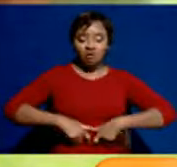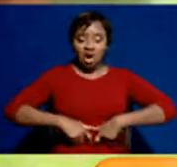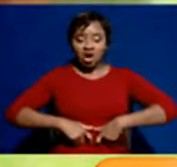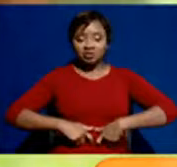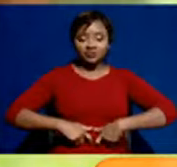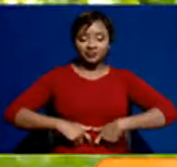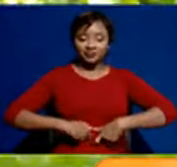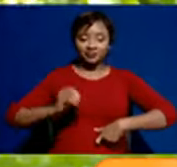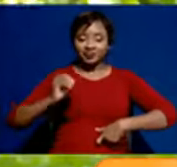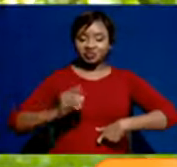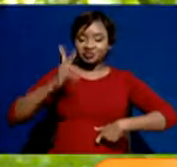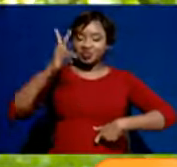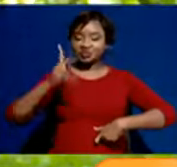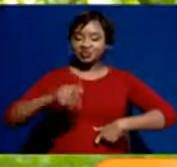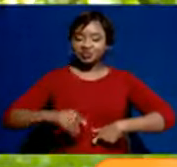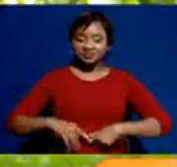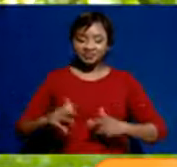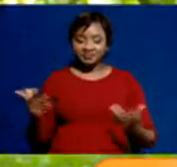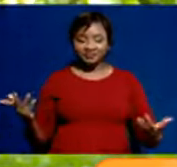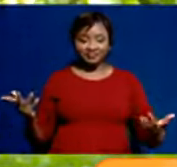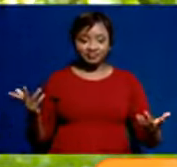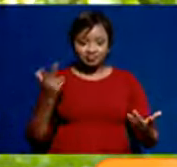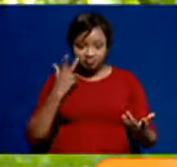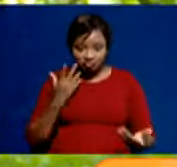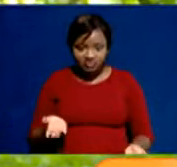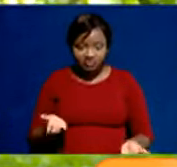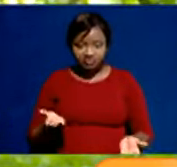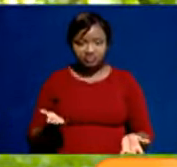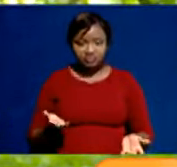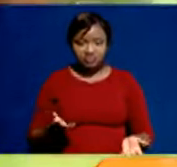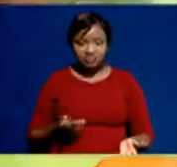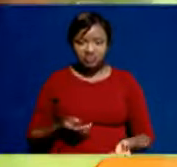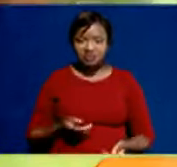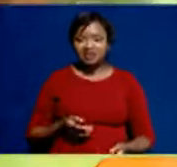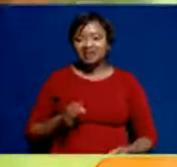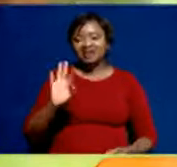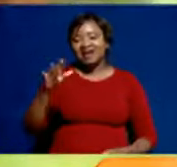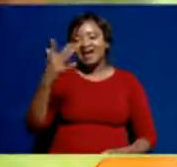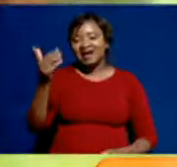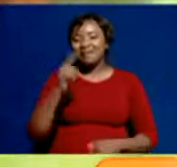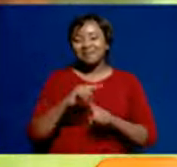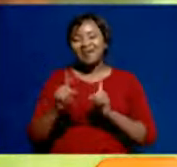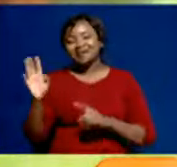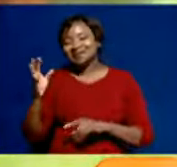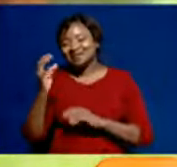much, you know? But those are stories people are talking about on social media.